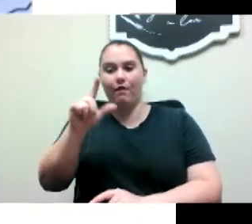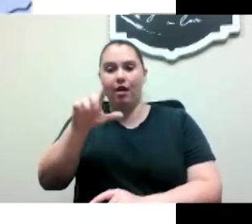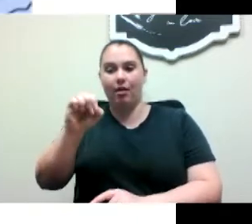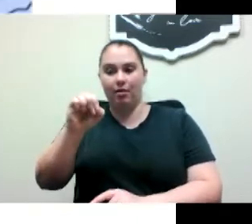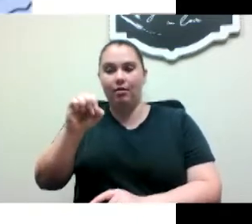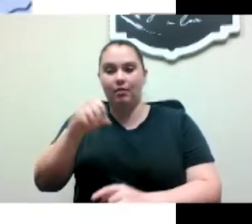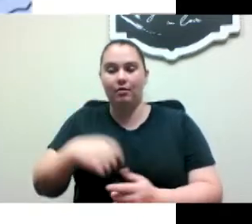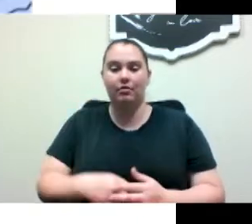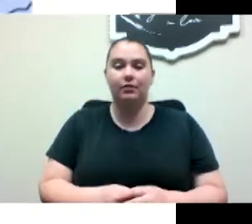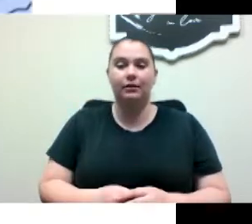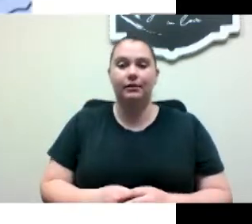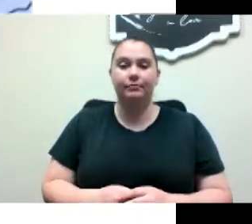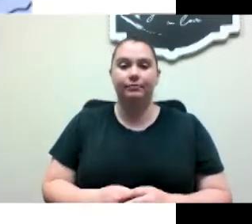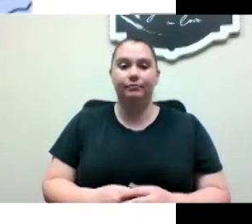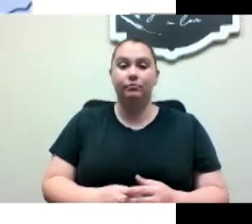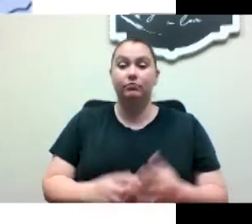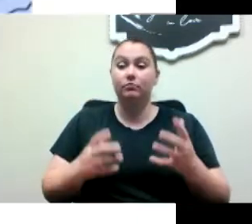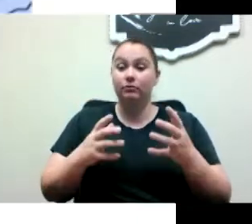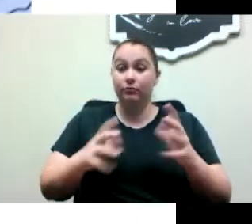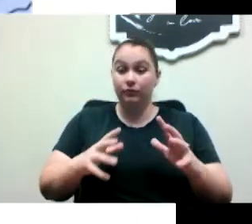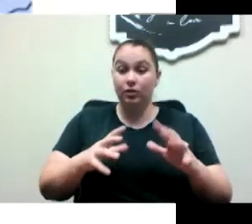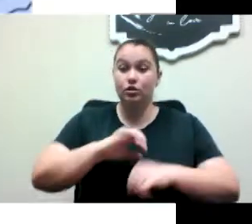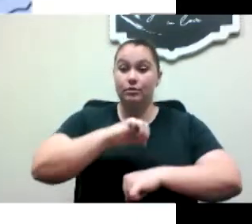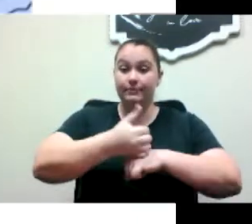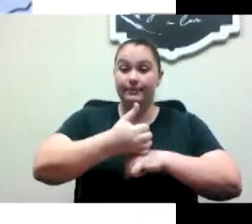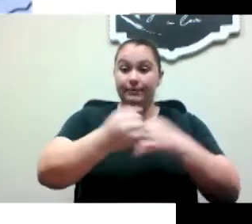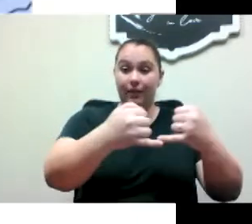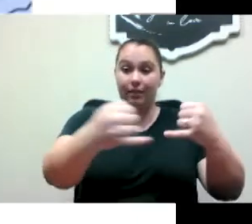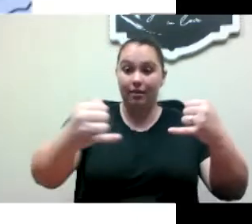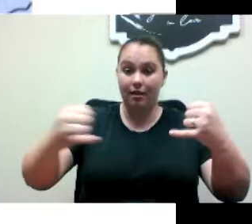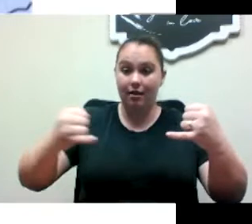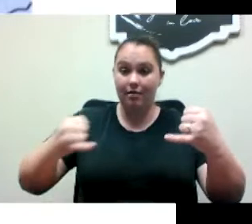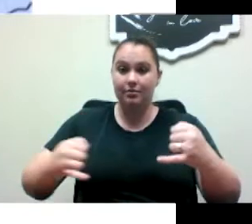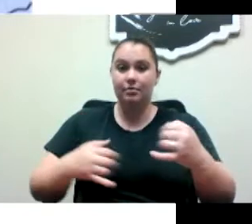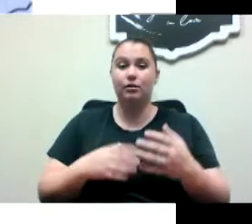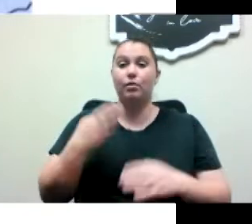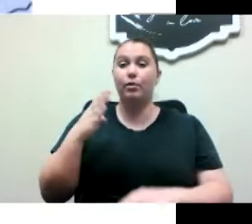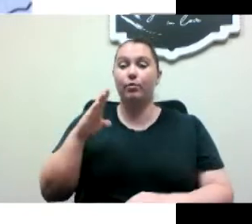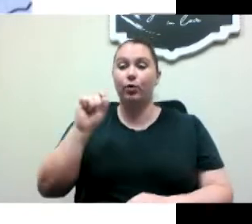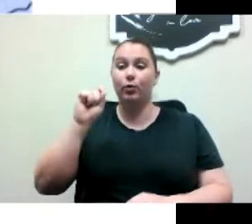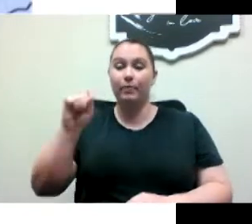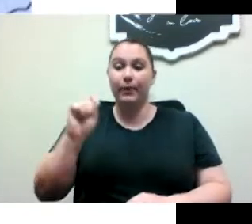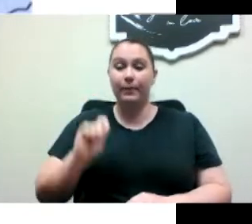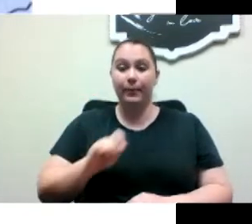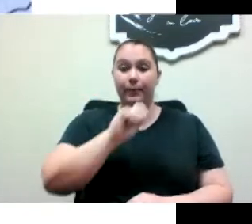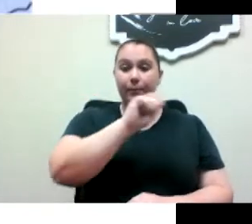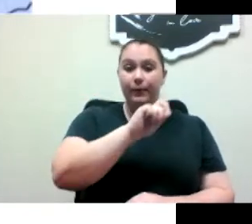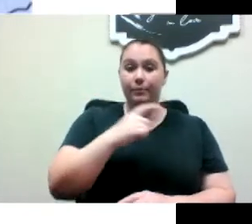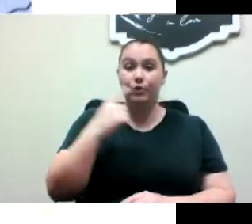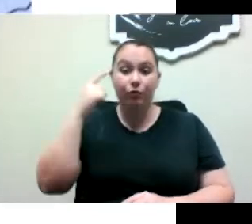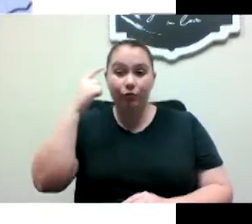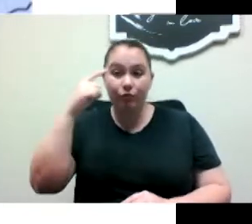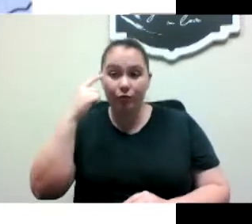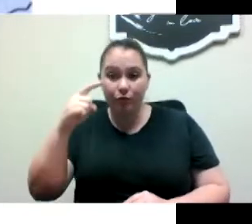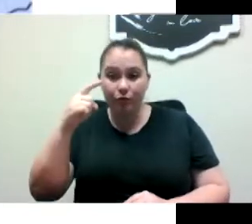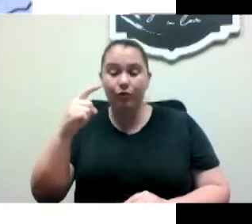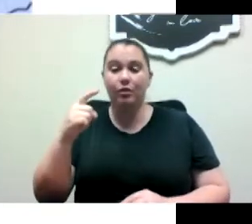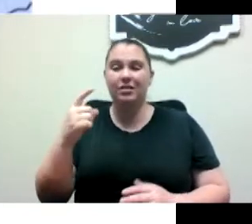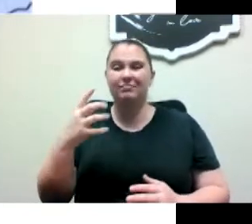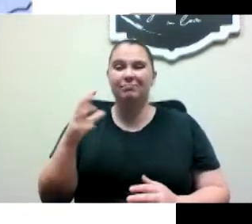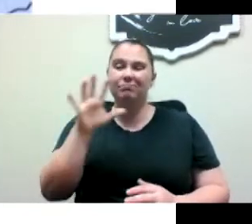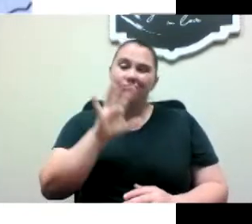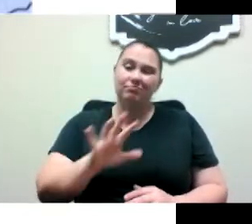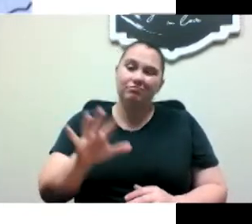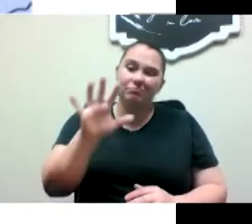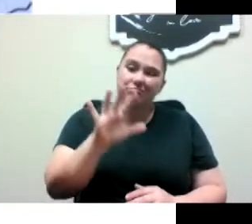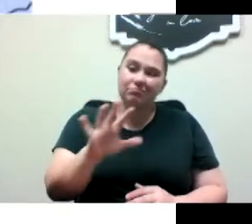These are the lines, and the blue dots that you see are simply approximations